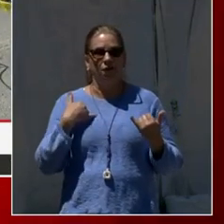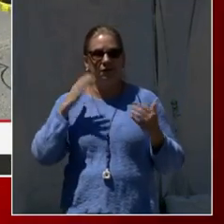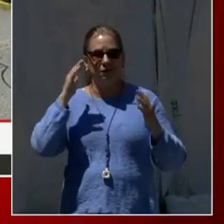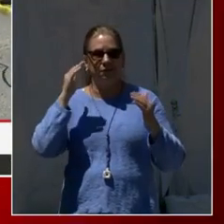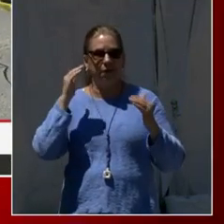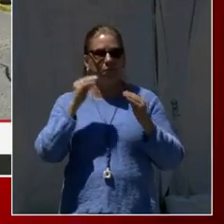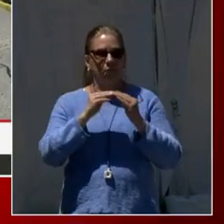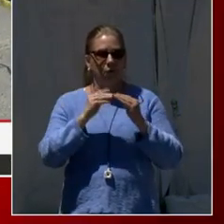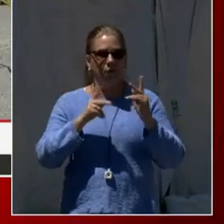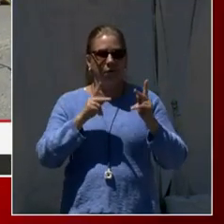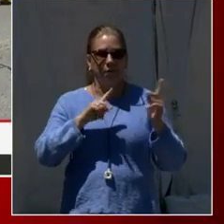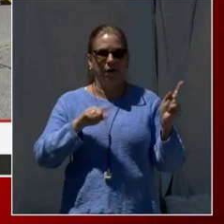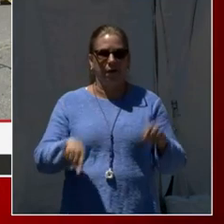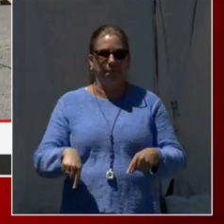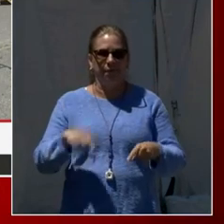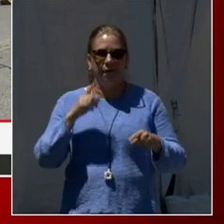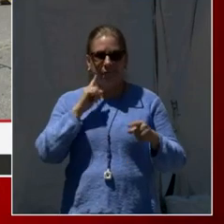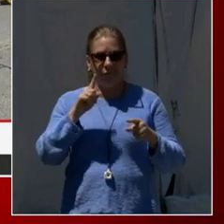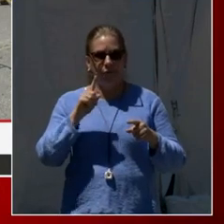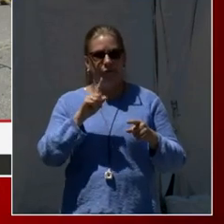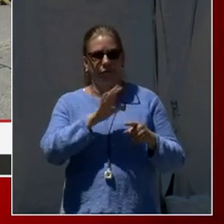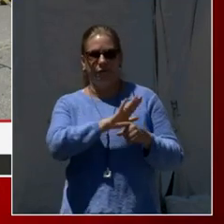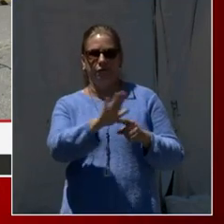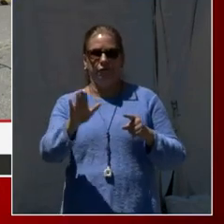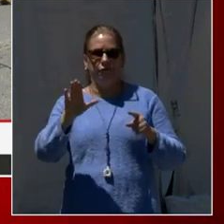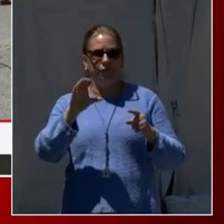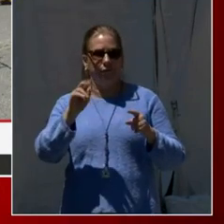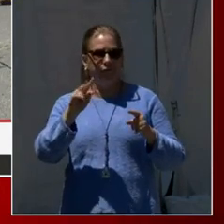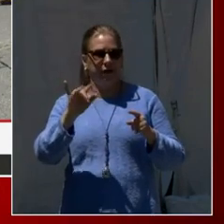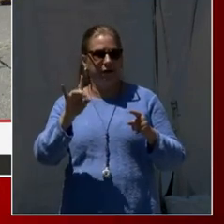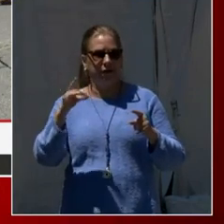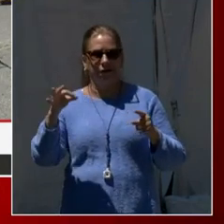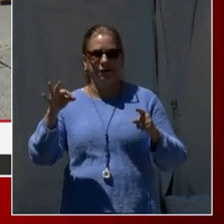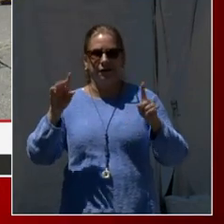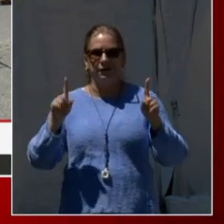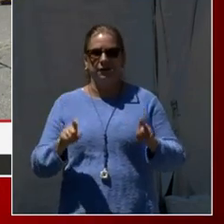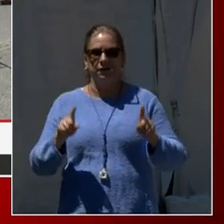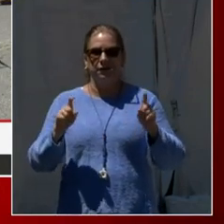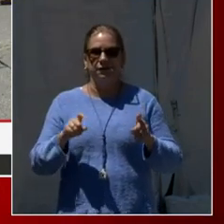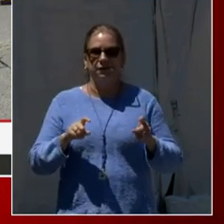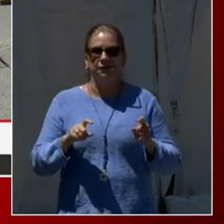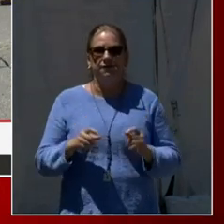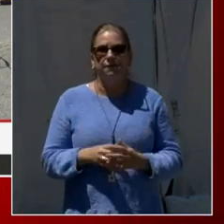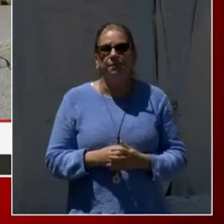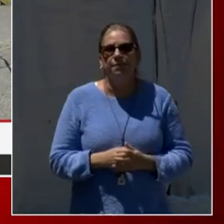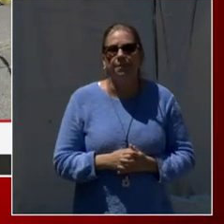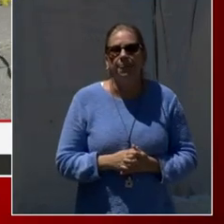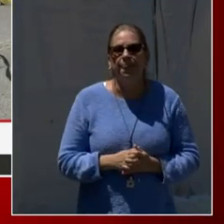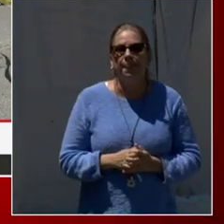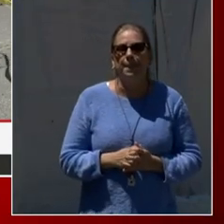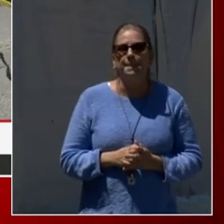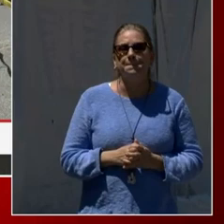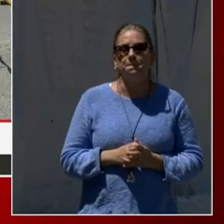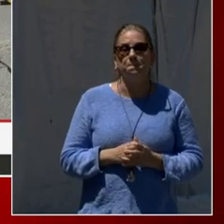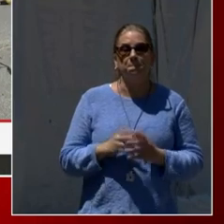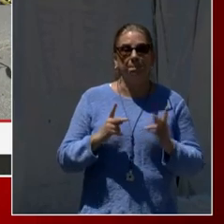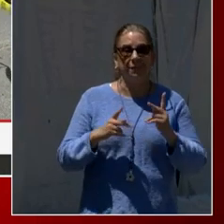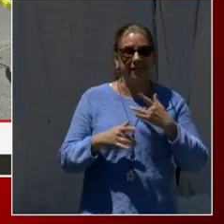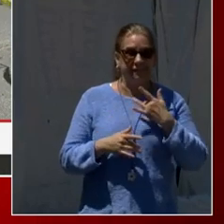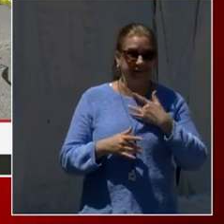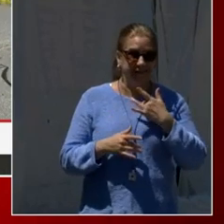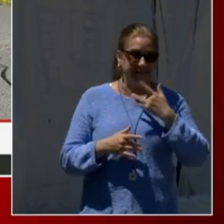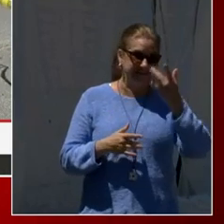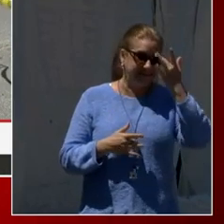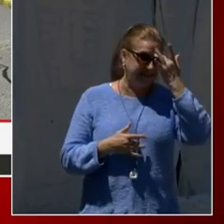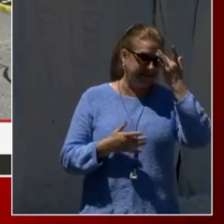testing on who have a symptom onset that is linked back to that May 22nd